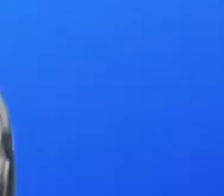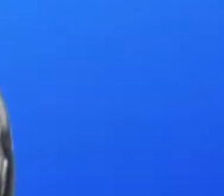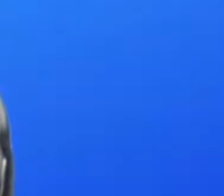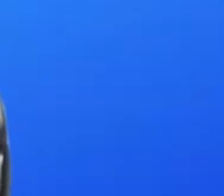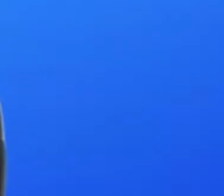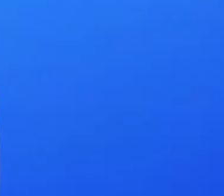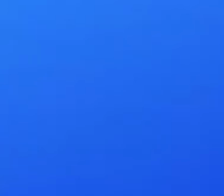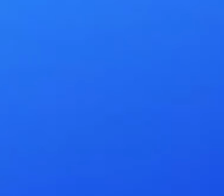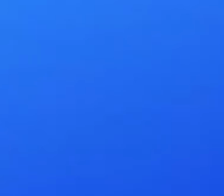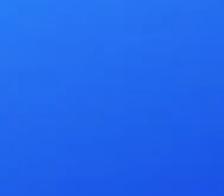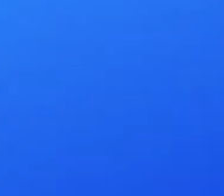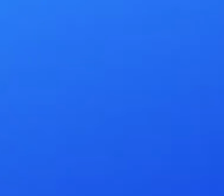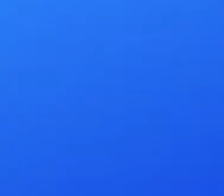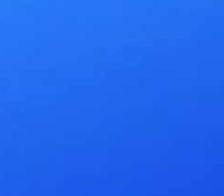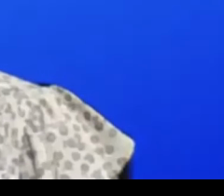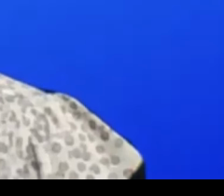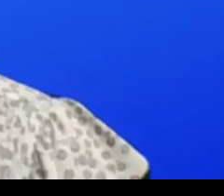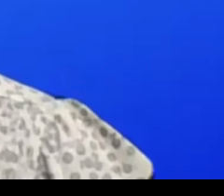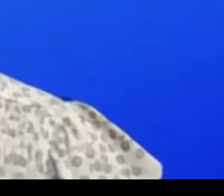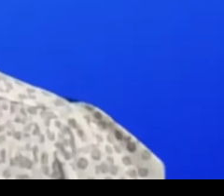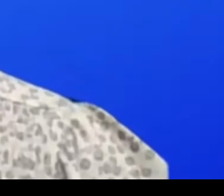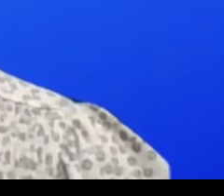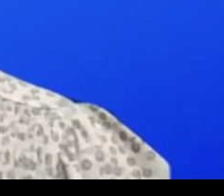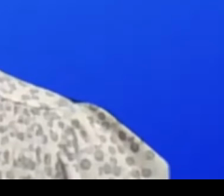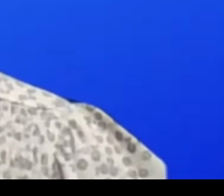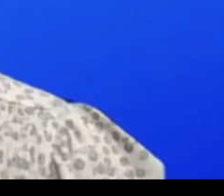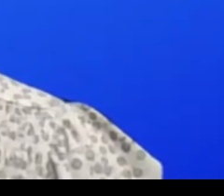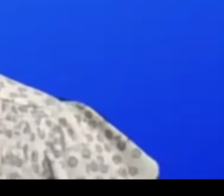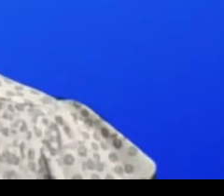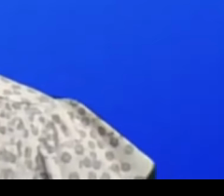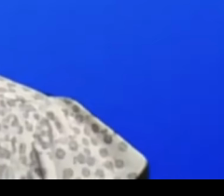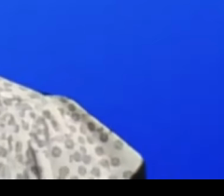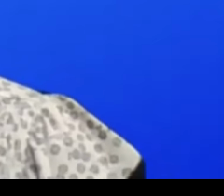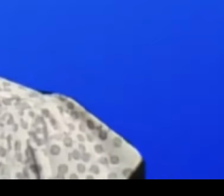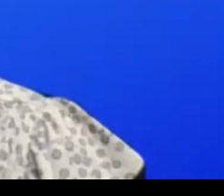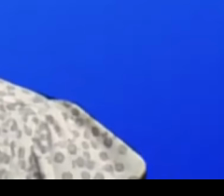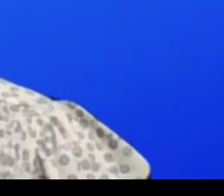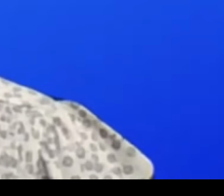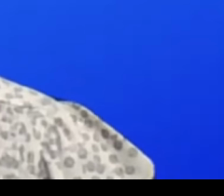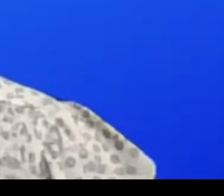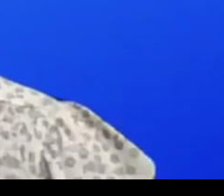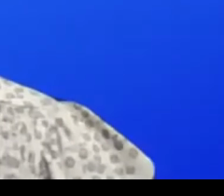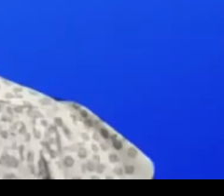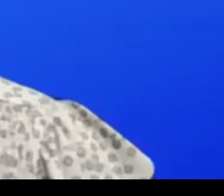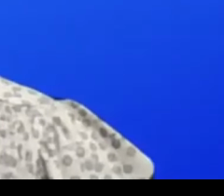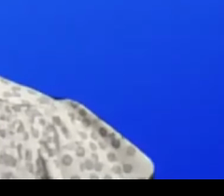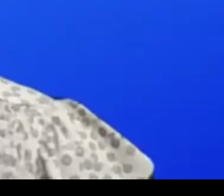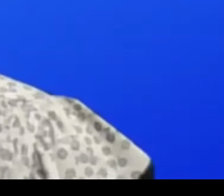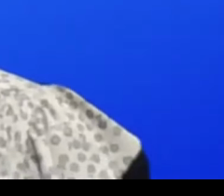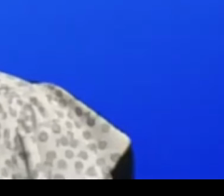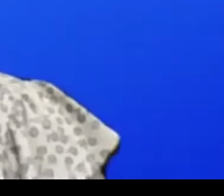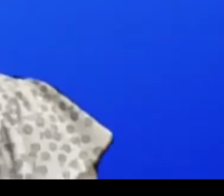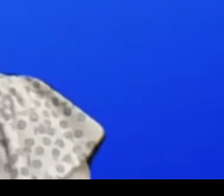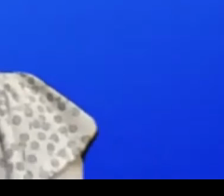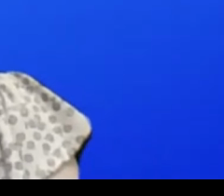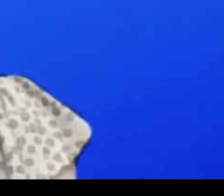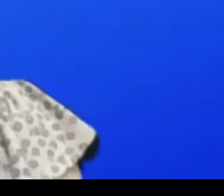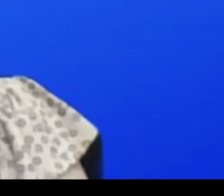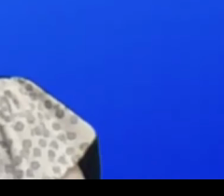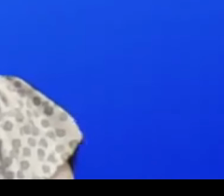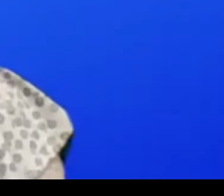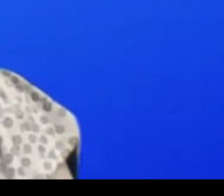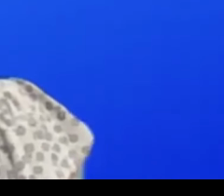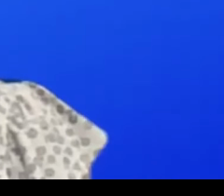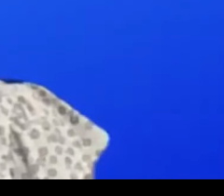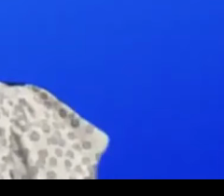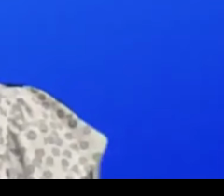things that we all heard. As always, fascinating to learn. As if we don't have enough